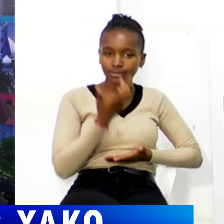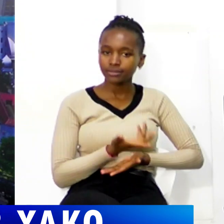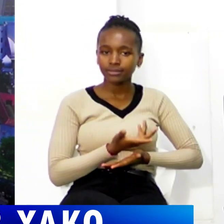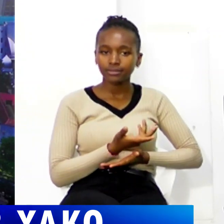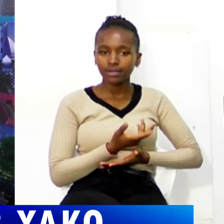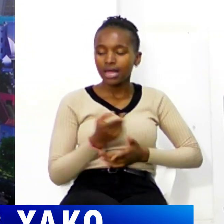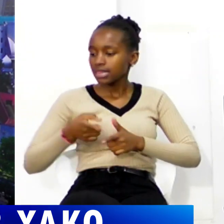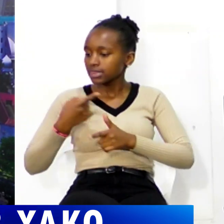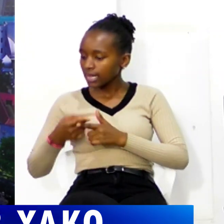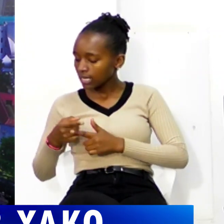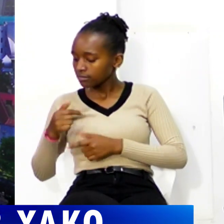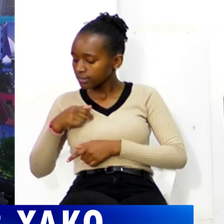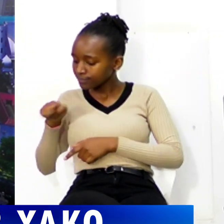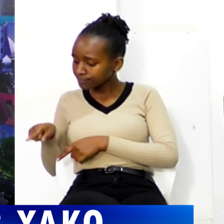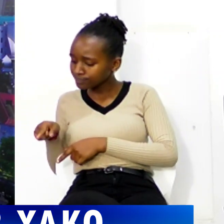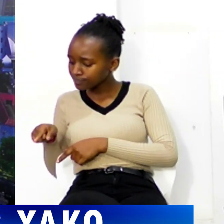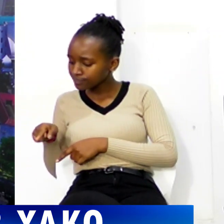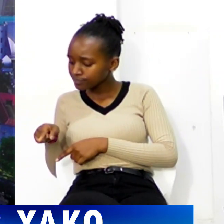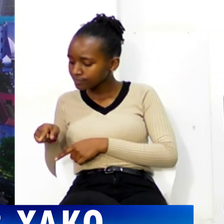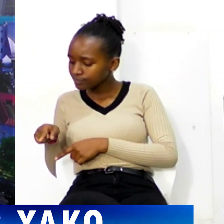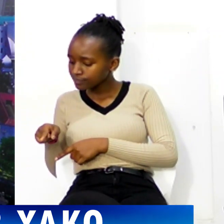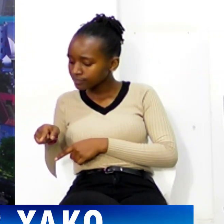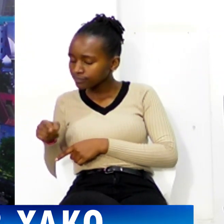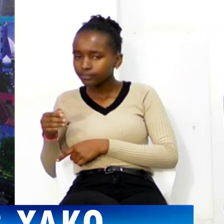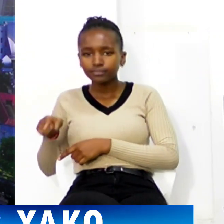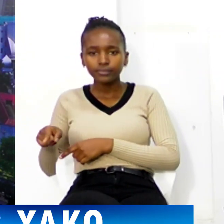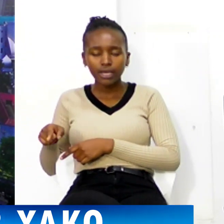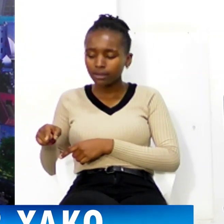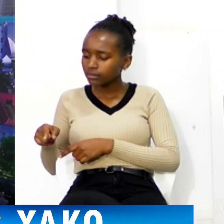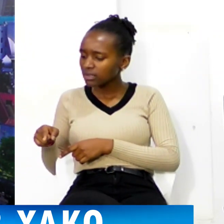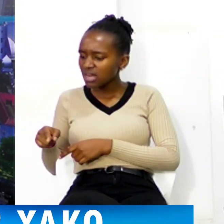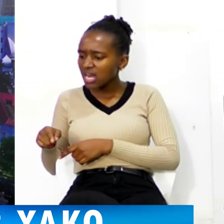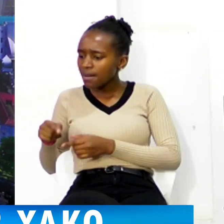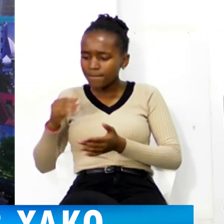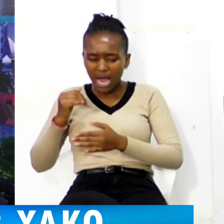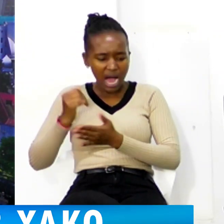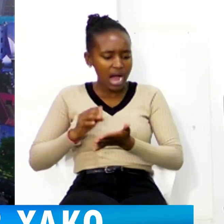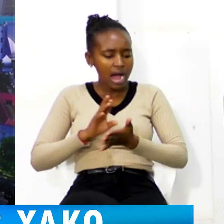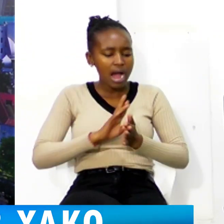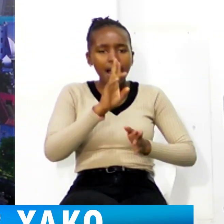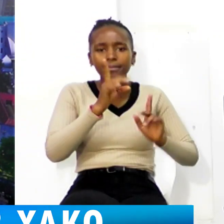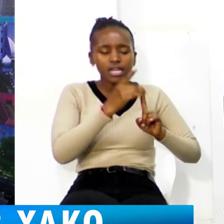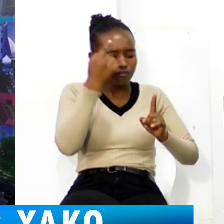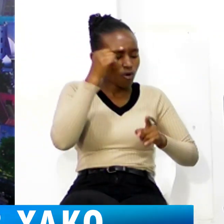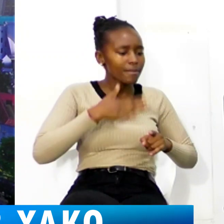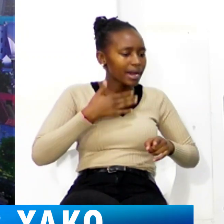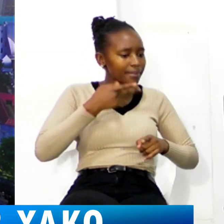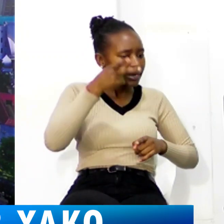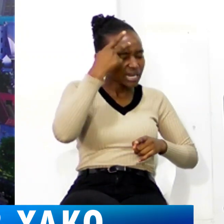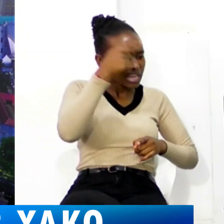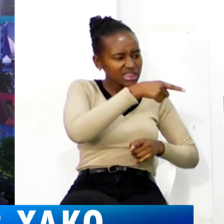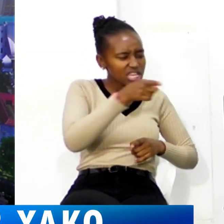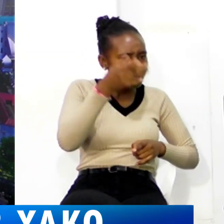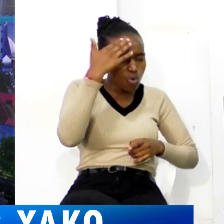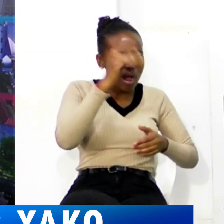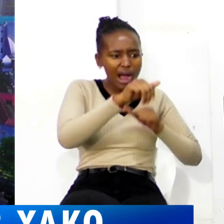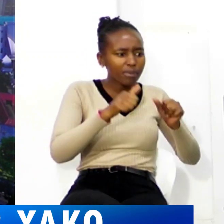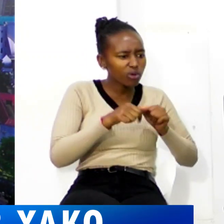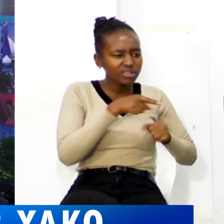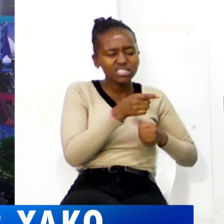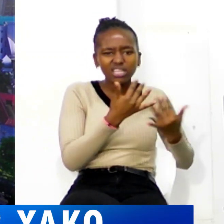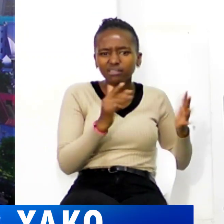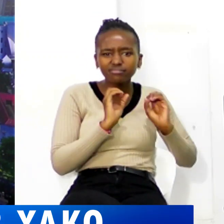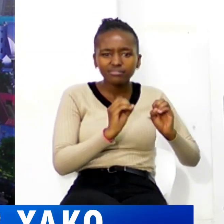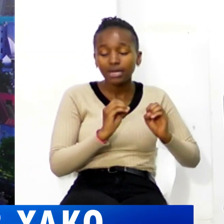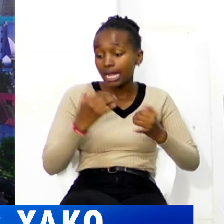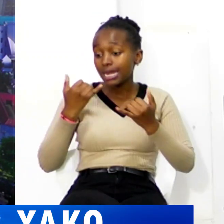fraudsters who want to work from home to home, saying, give me 1,000 shillings, I've come to update the token meter for you. It is free. Exactly the same